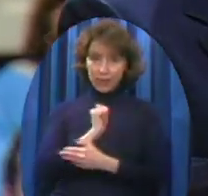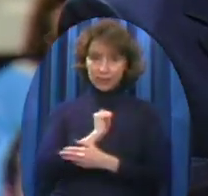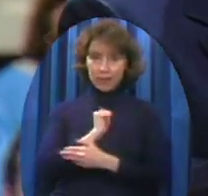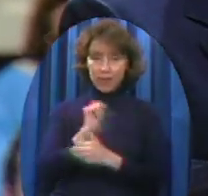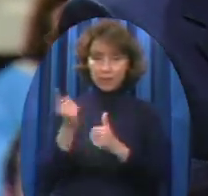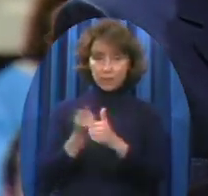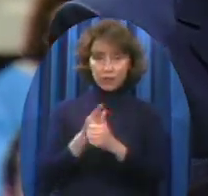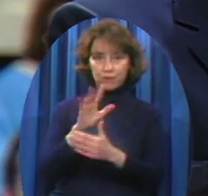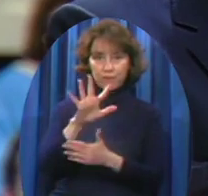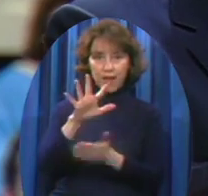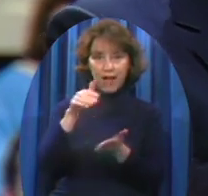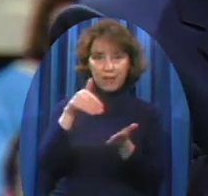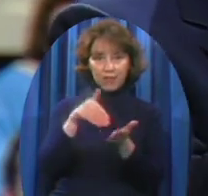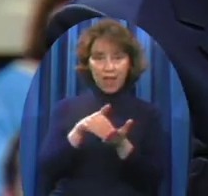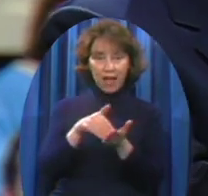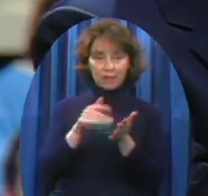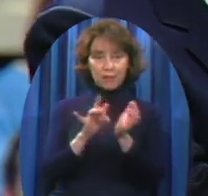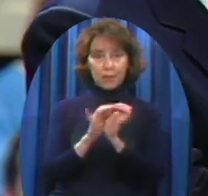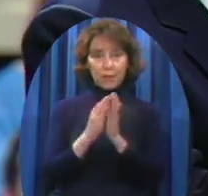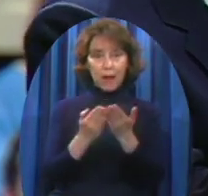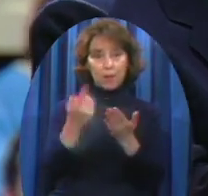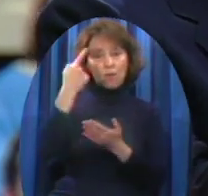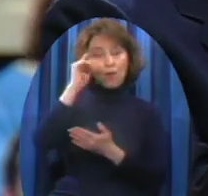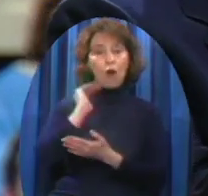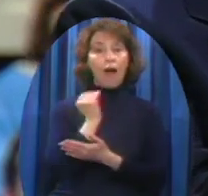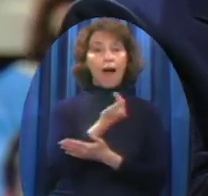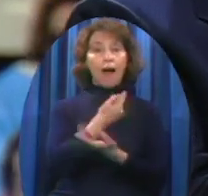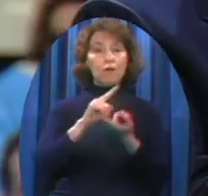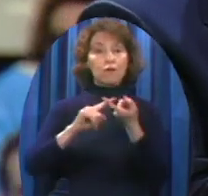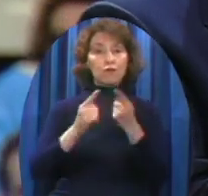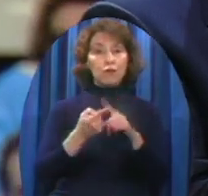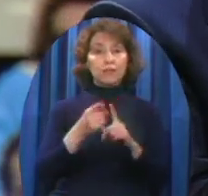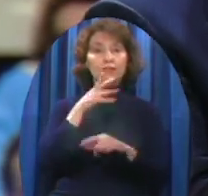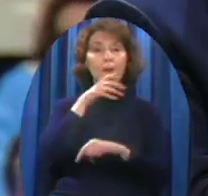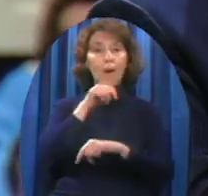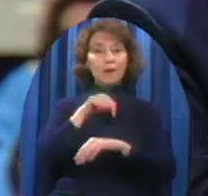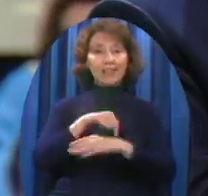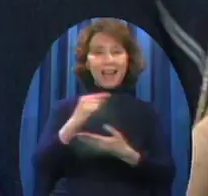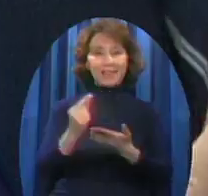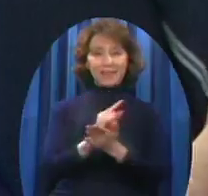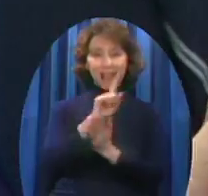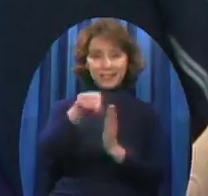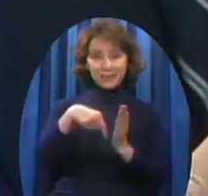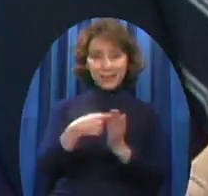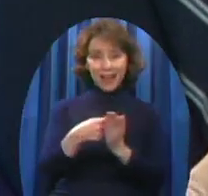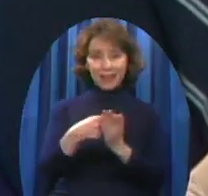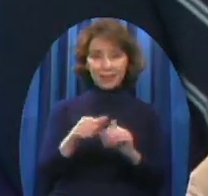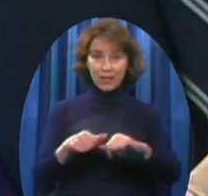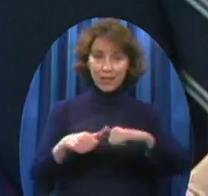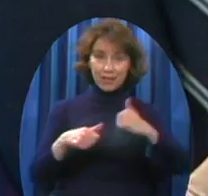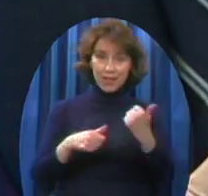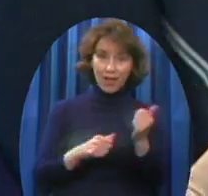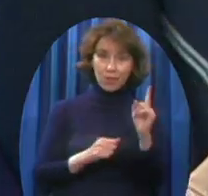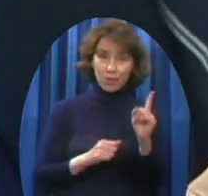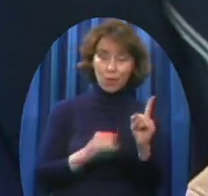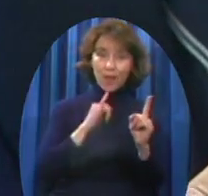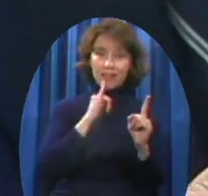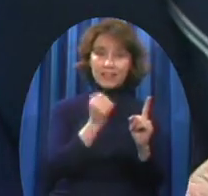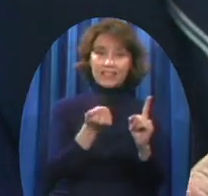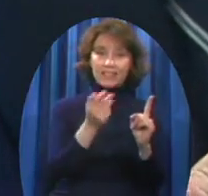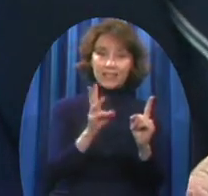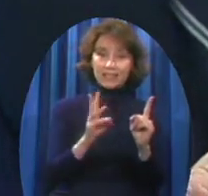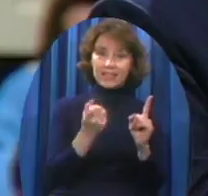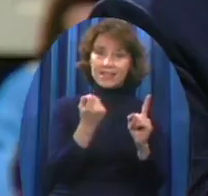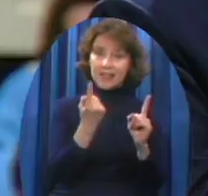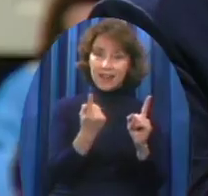our special friends of the Old Time Gospel Hour. This one is the 1611 edition. It's a replica